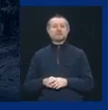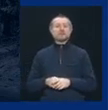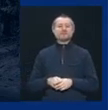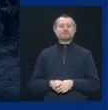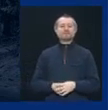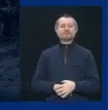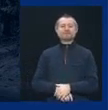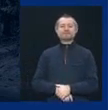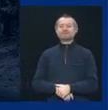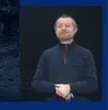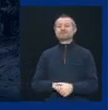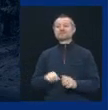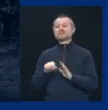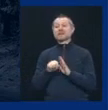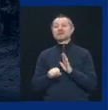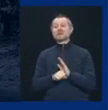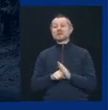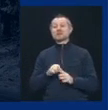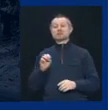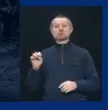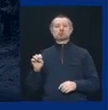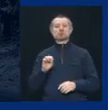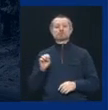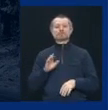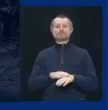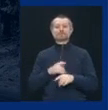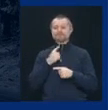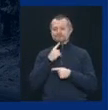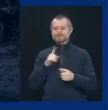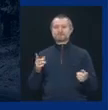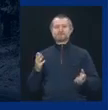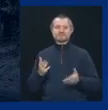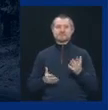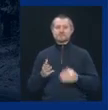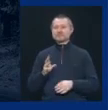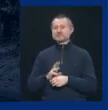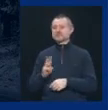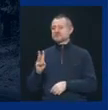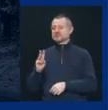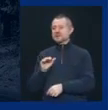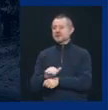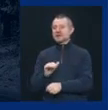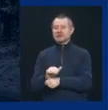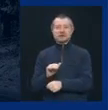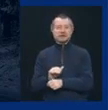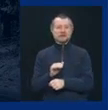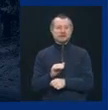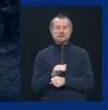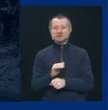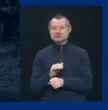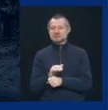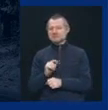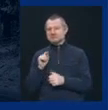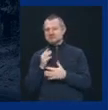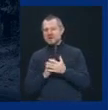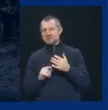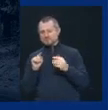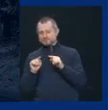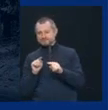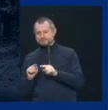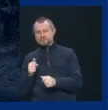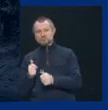State of emergency, we may declare at 6 p.m. in those counties in